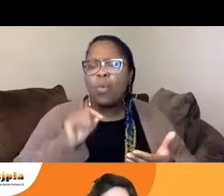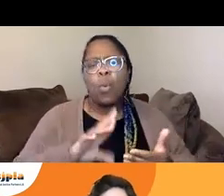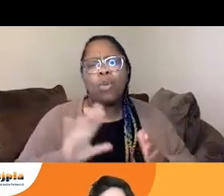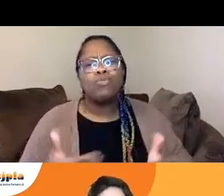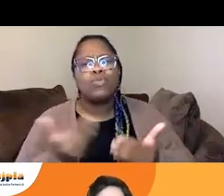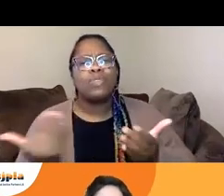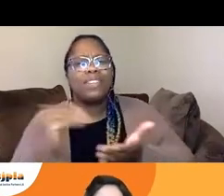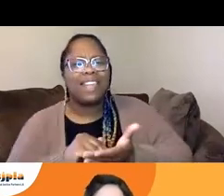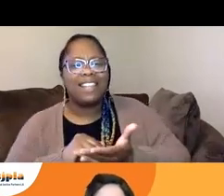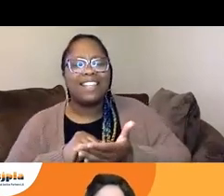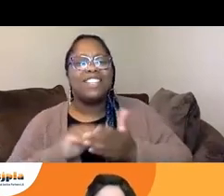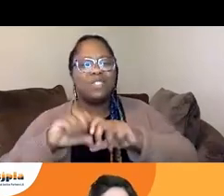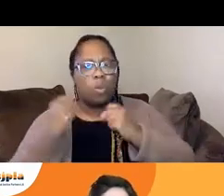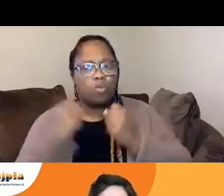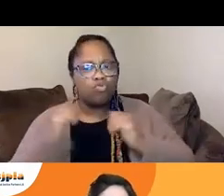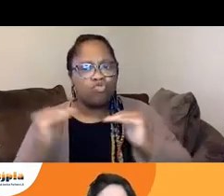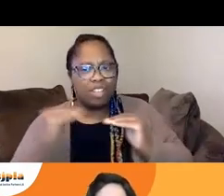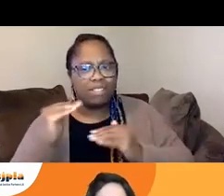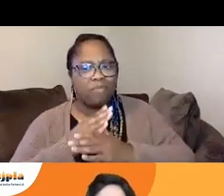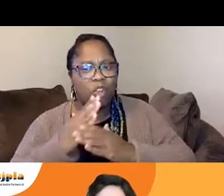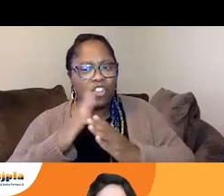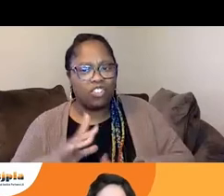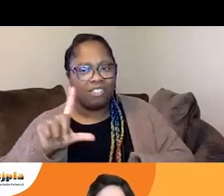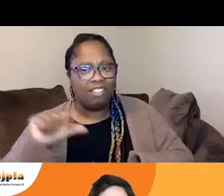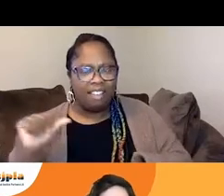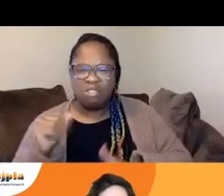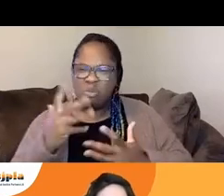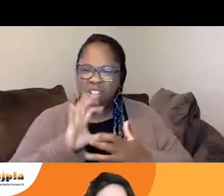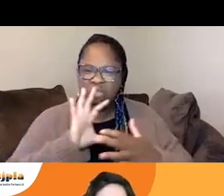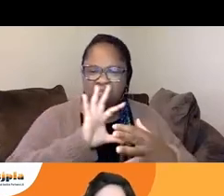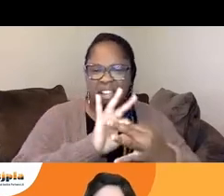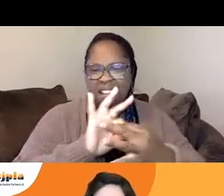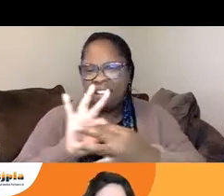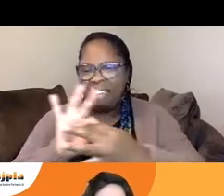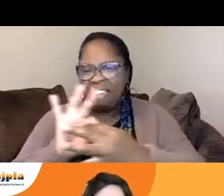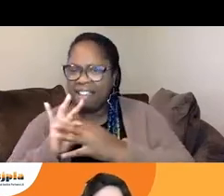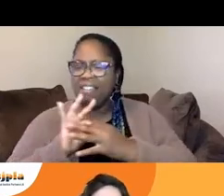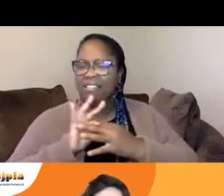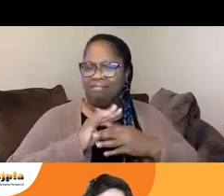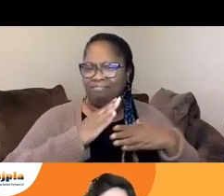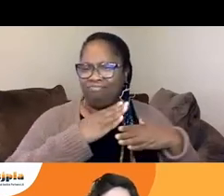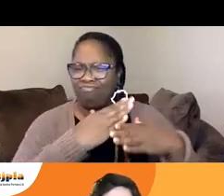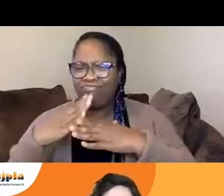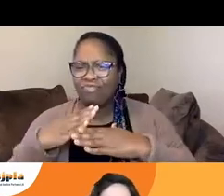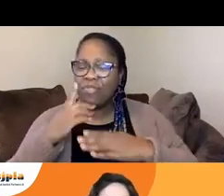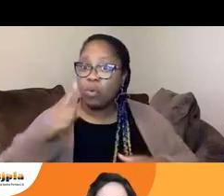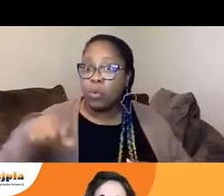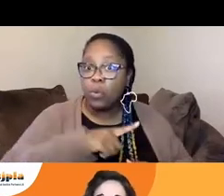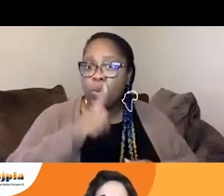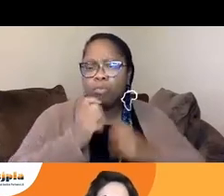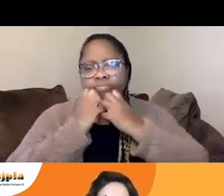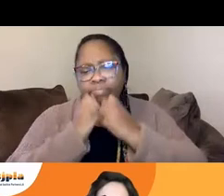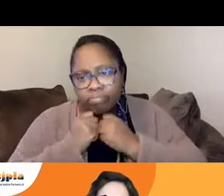Los Angeles. We want to create connection. We want to continue to weave this fabric of folks who care deeply about social justice. And we